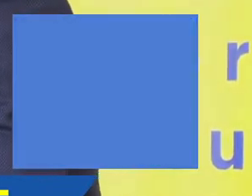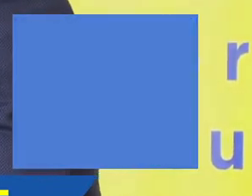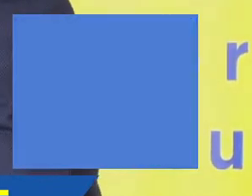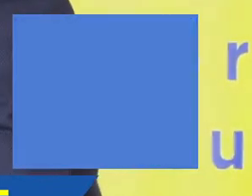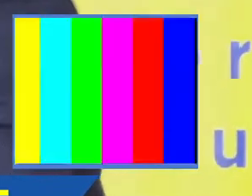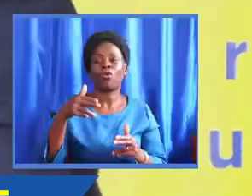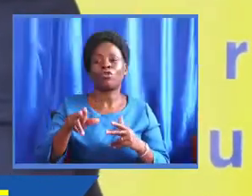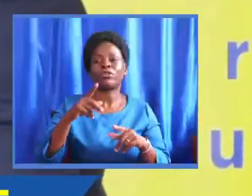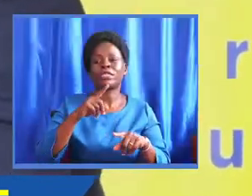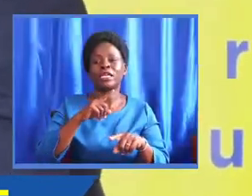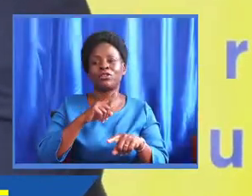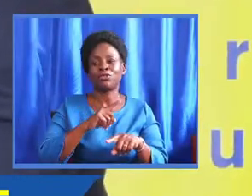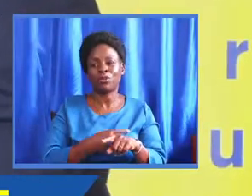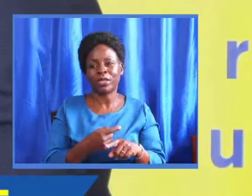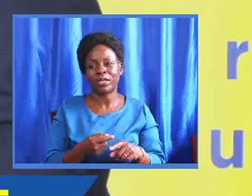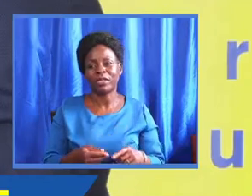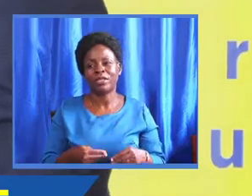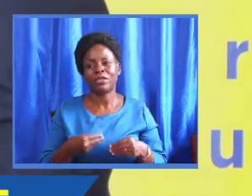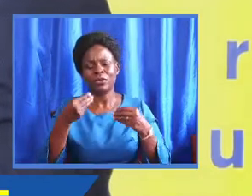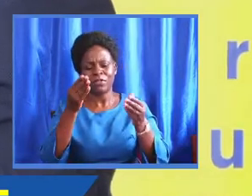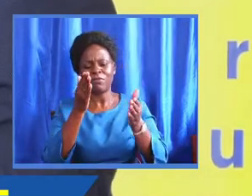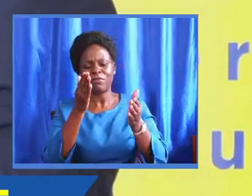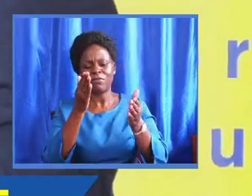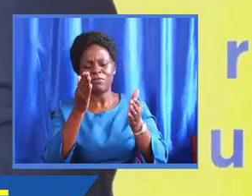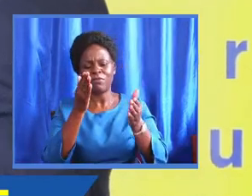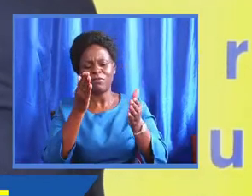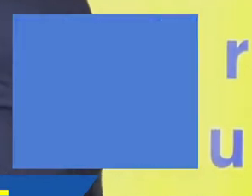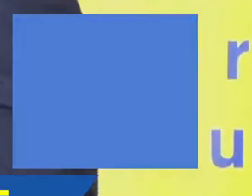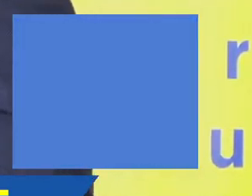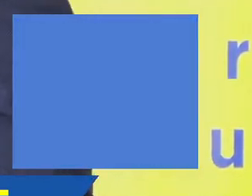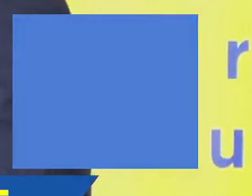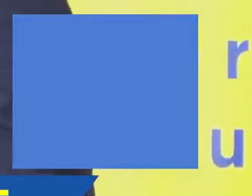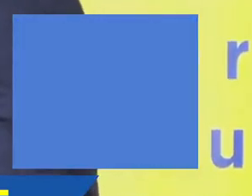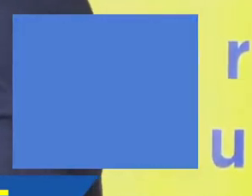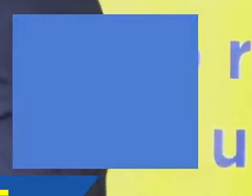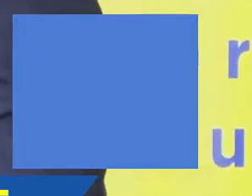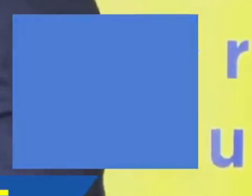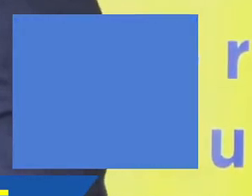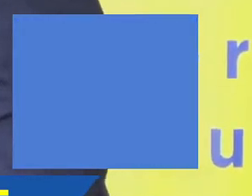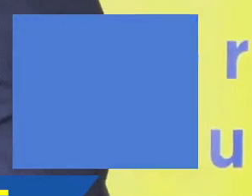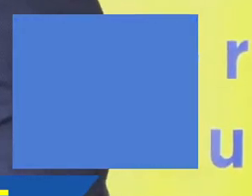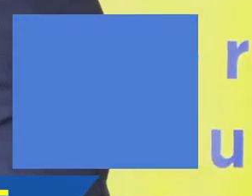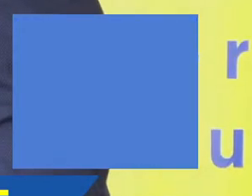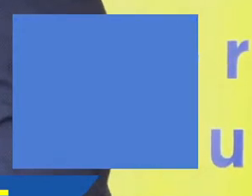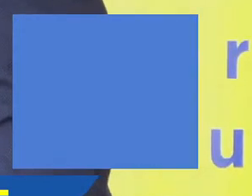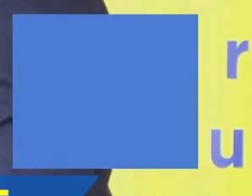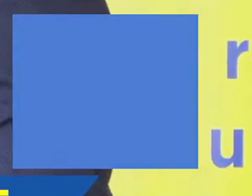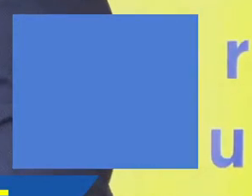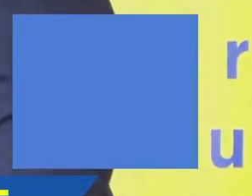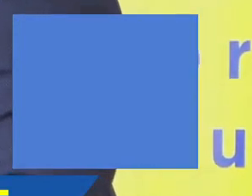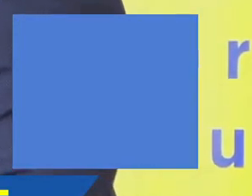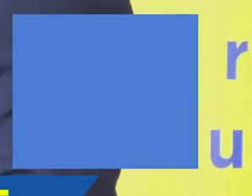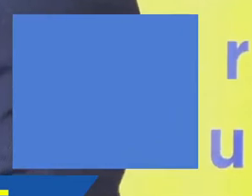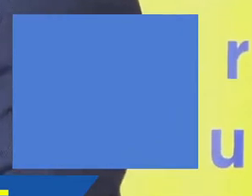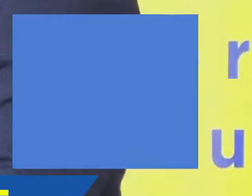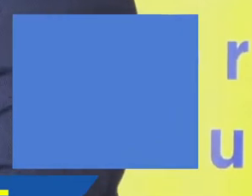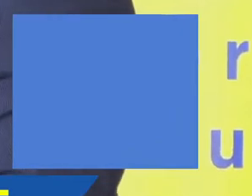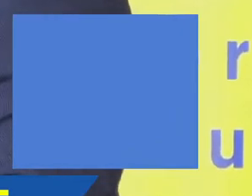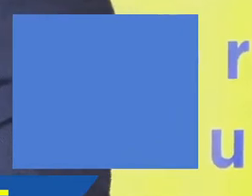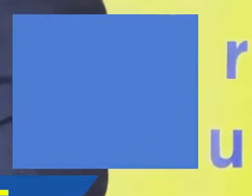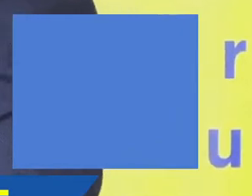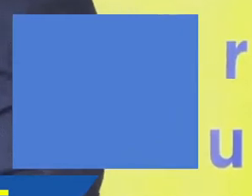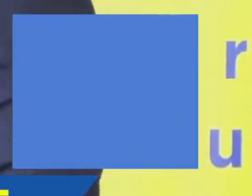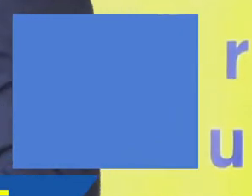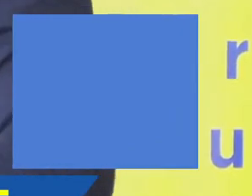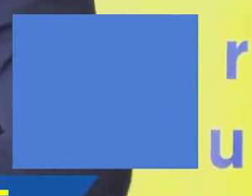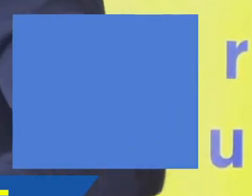When do you start? Or you give me some leeway, you know, of a year or two? I don't know. You will explain that to the viewers. If you are